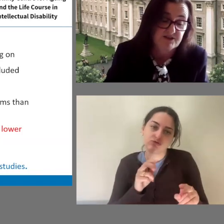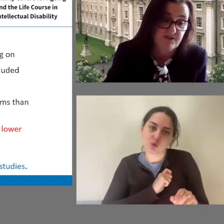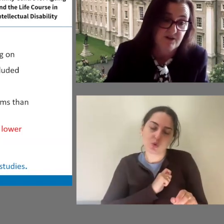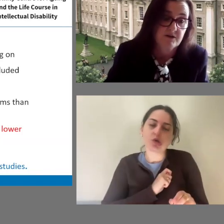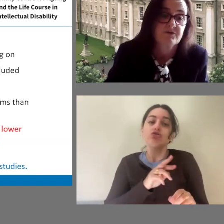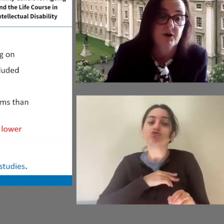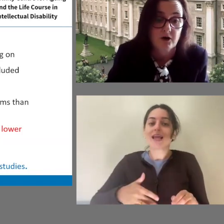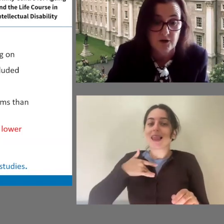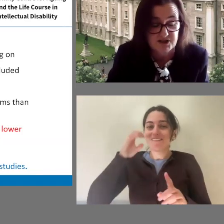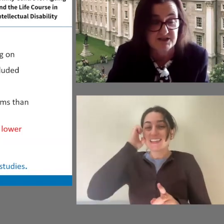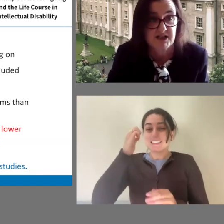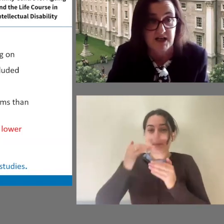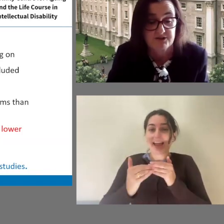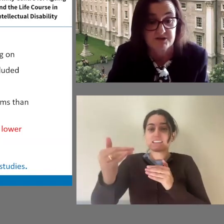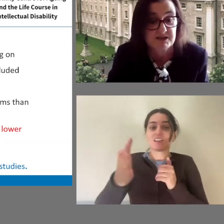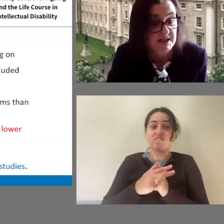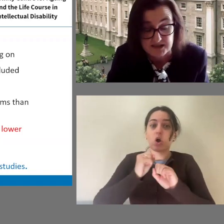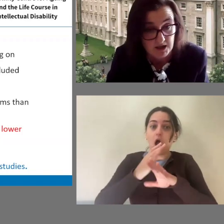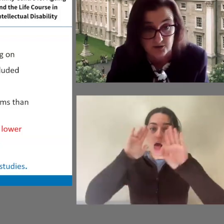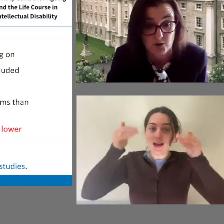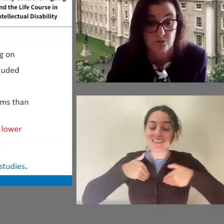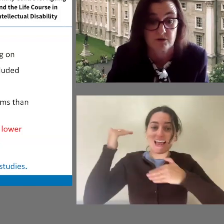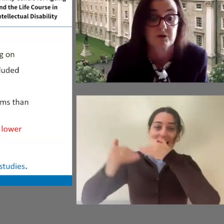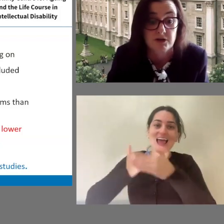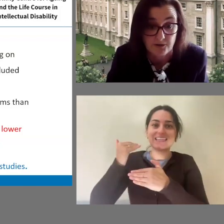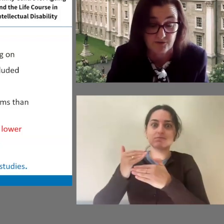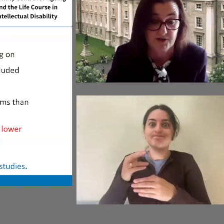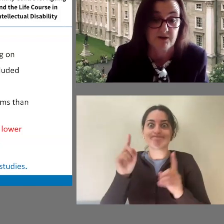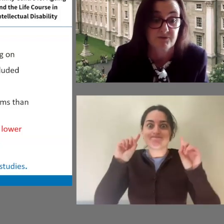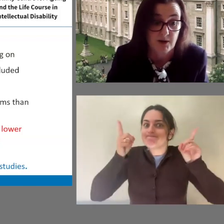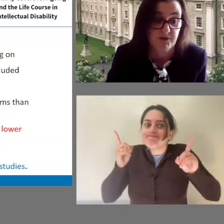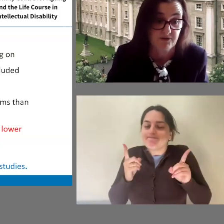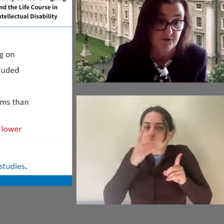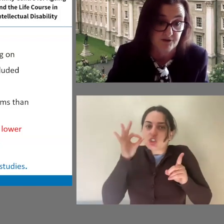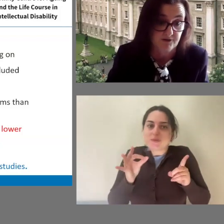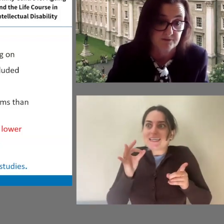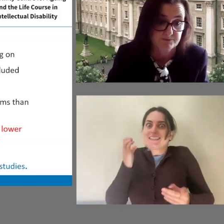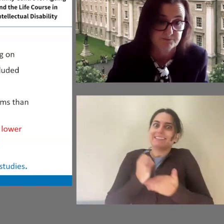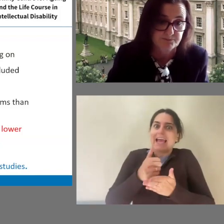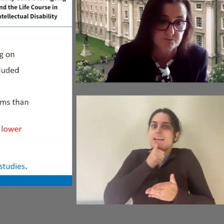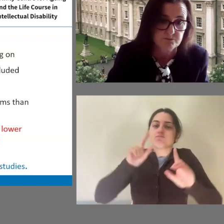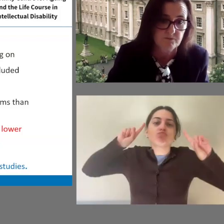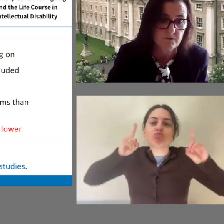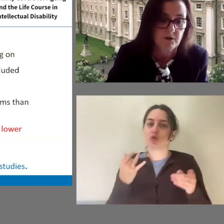life expectancy for all autistic adults is not known conclusively from these